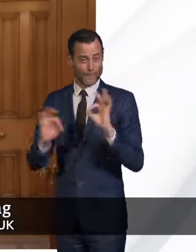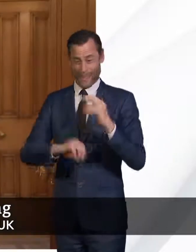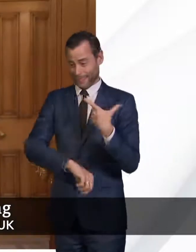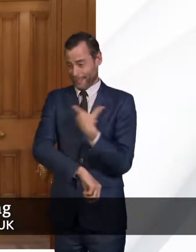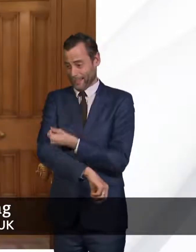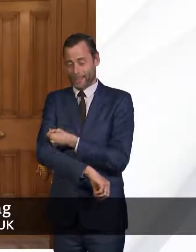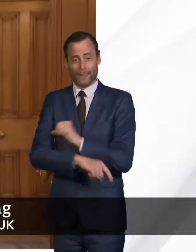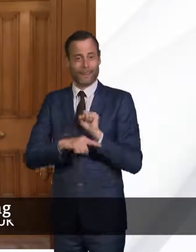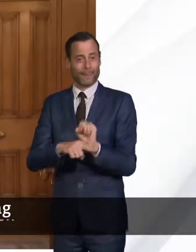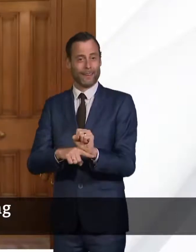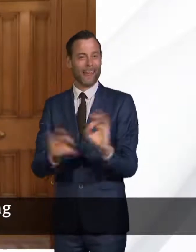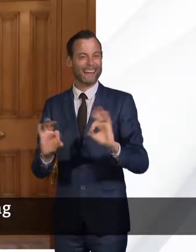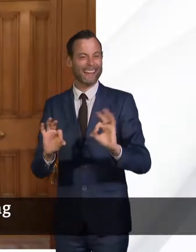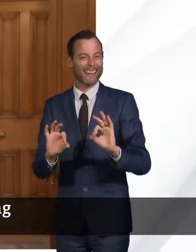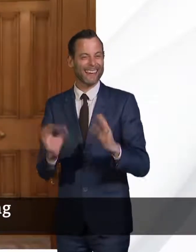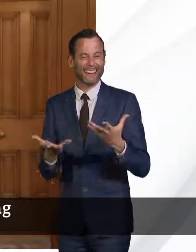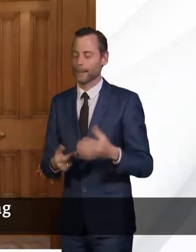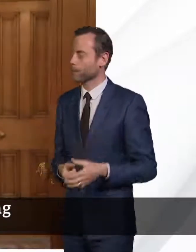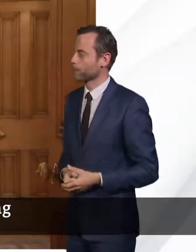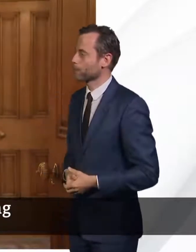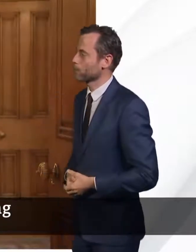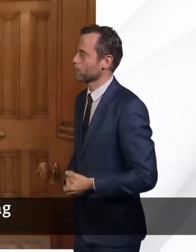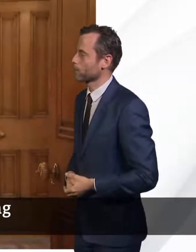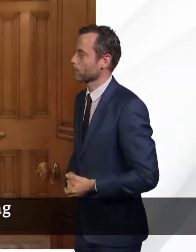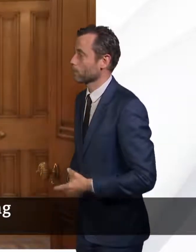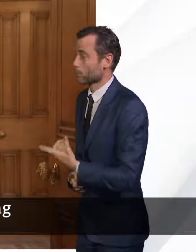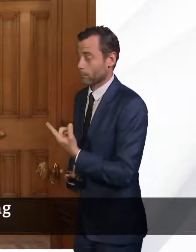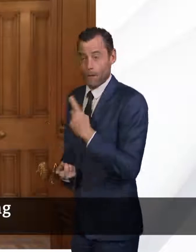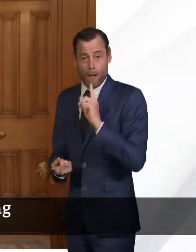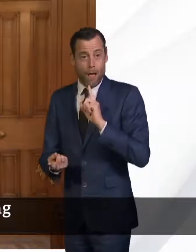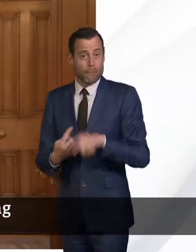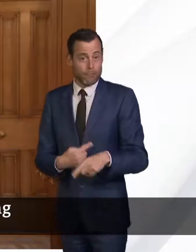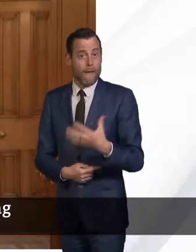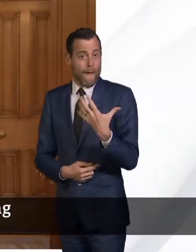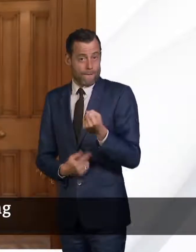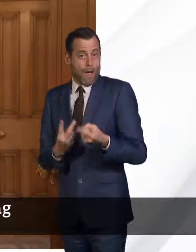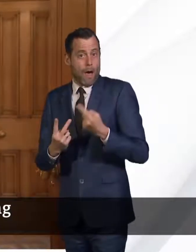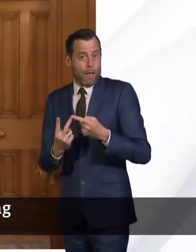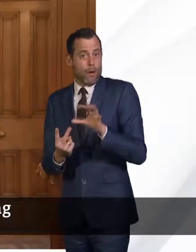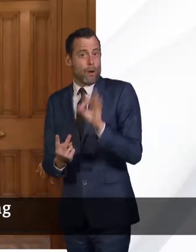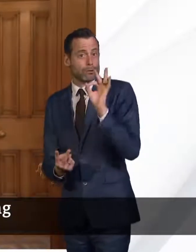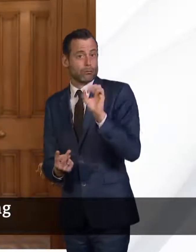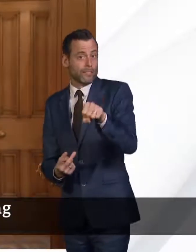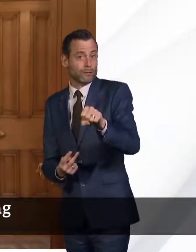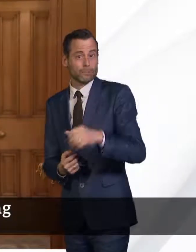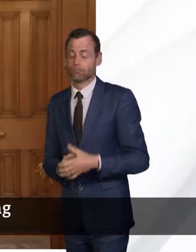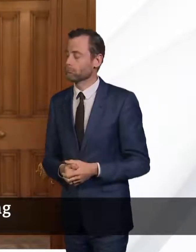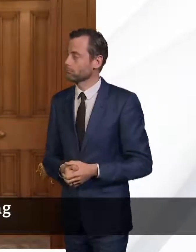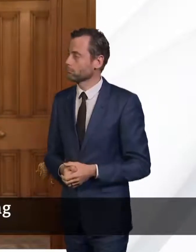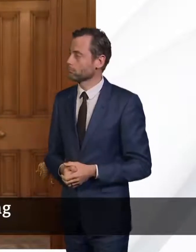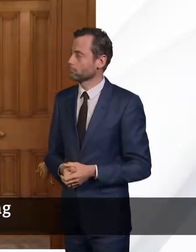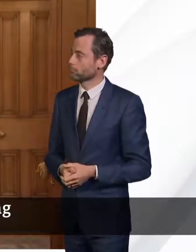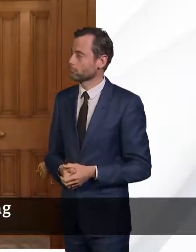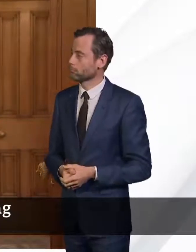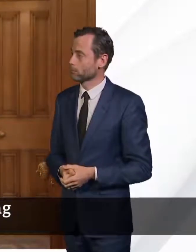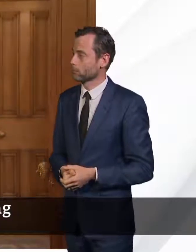Thank you, Sadie. The answer to this is yes. We have made sure